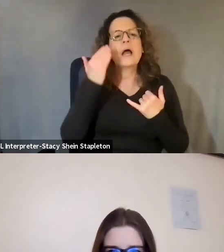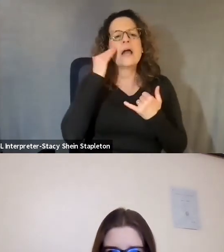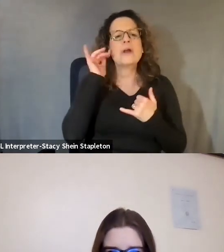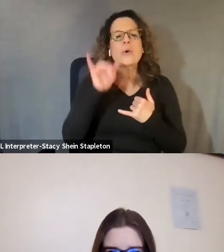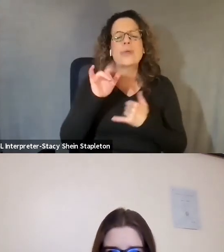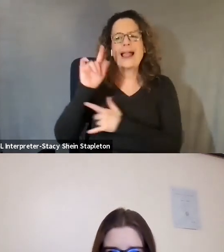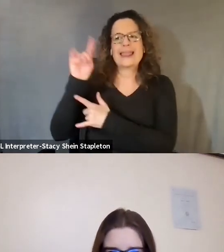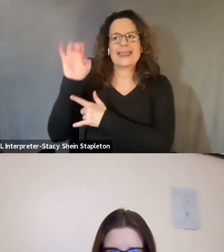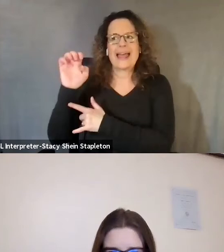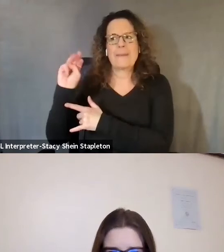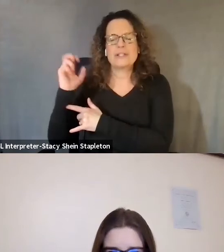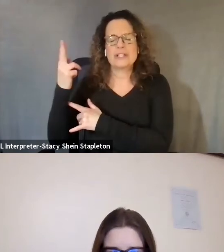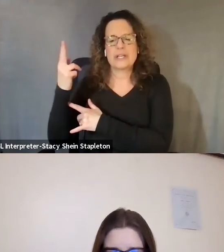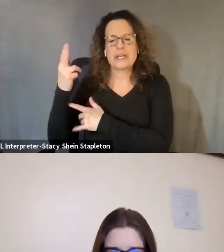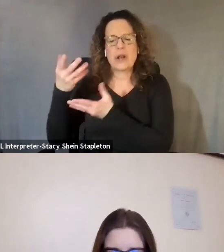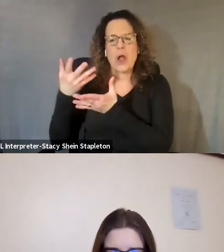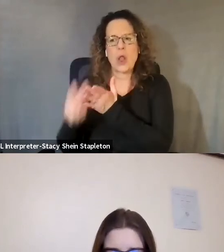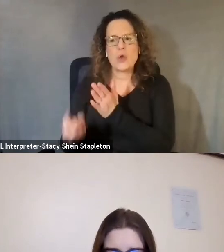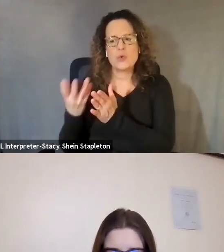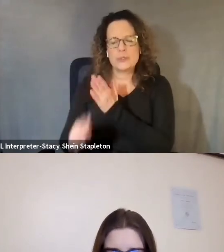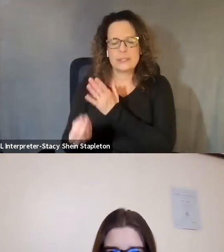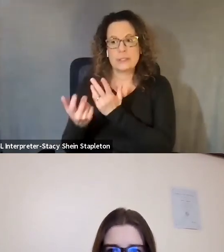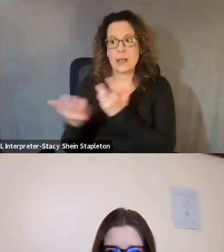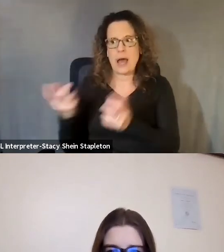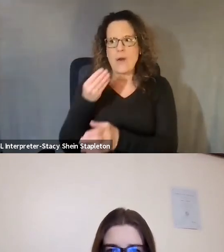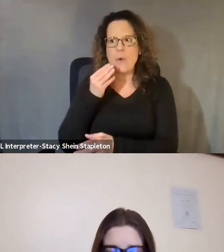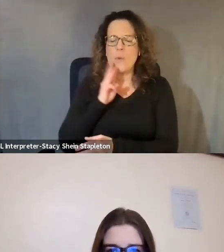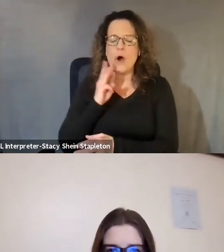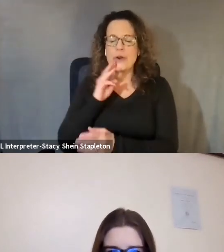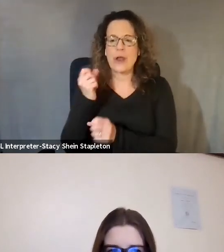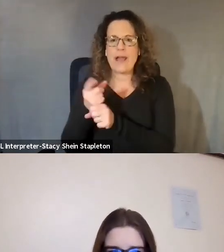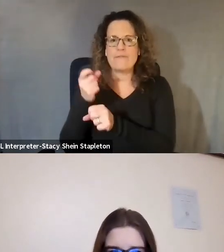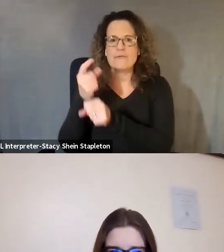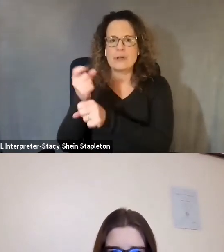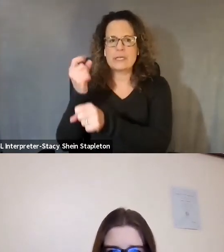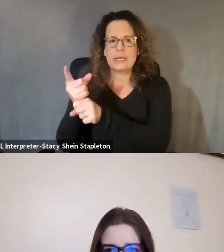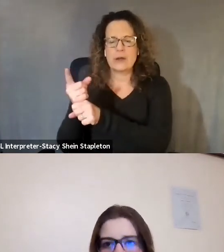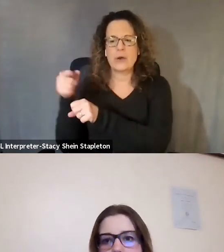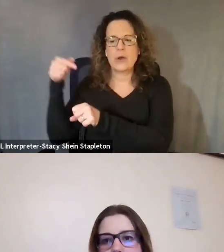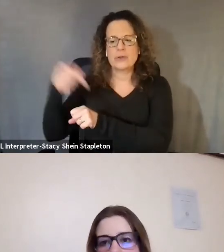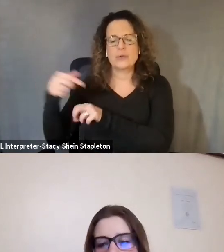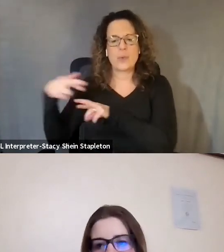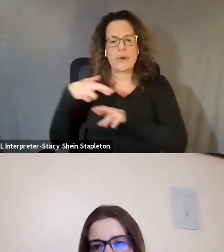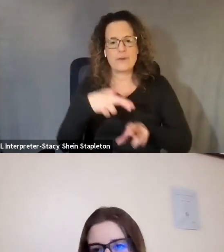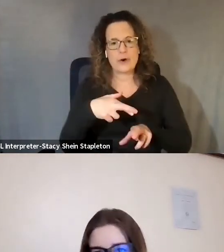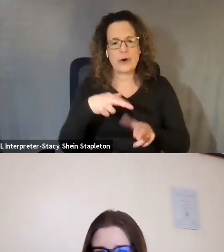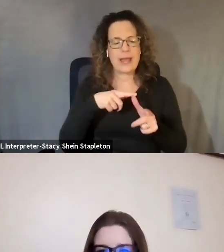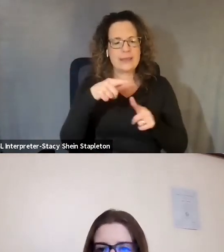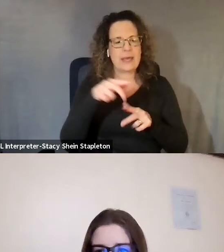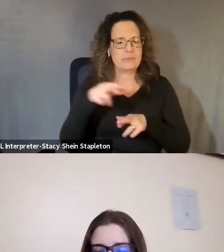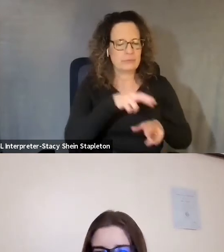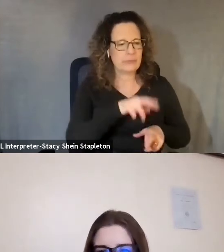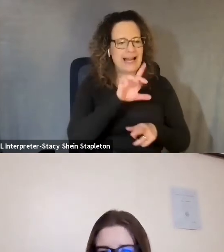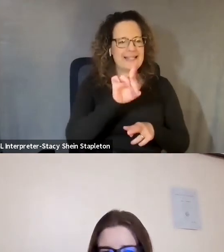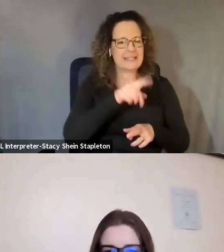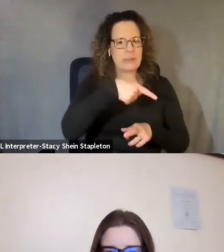Lake Michigan loses significant amounts of water every year to the Chicago River and then to the Des Plaines River. So